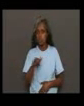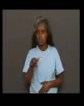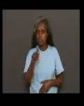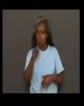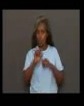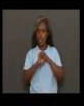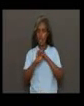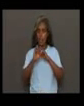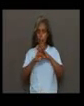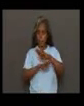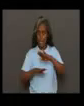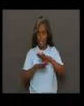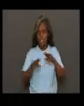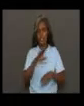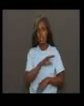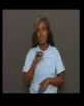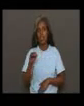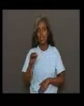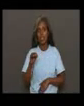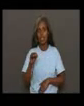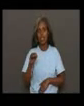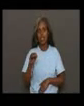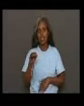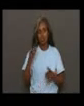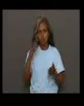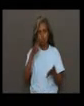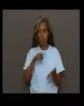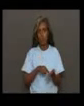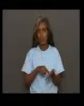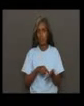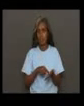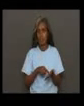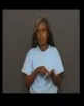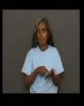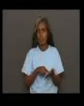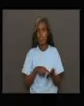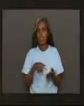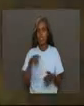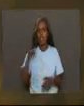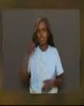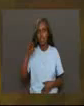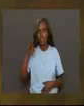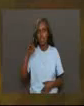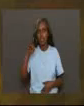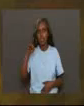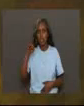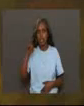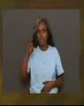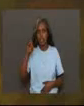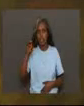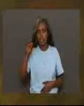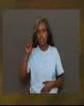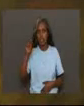base, and they converge to a point, the apex.